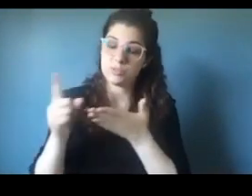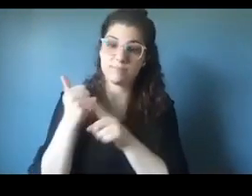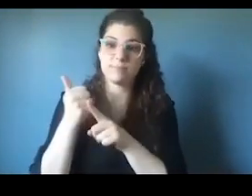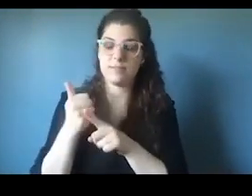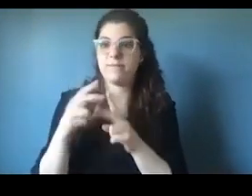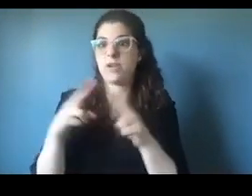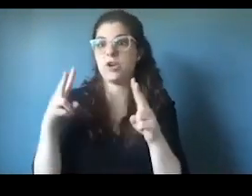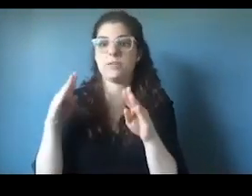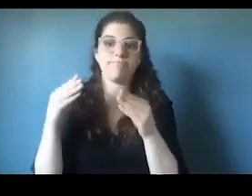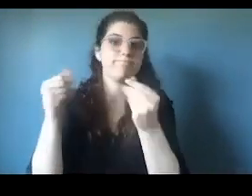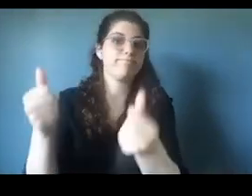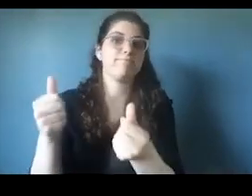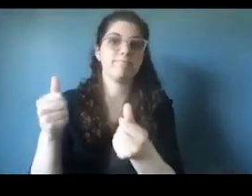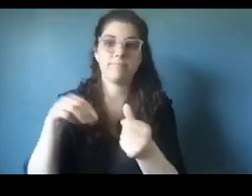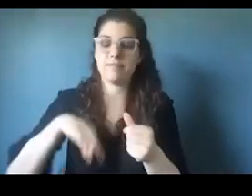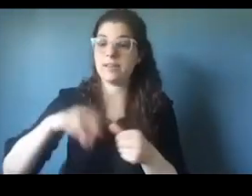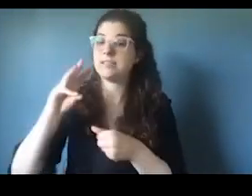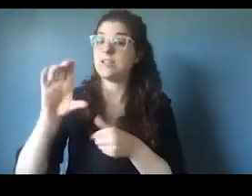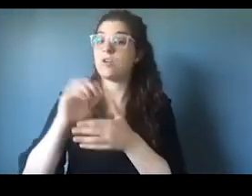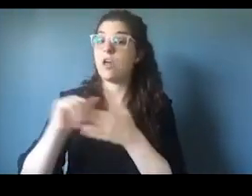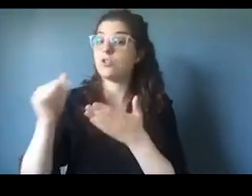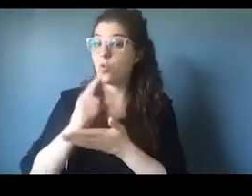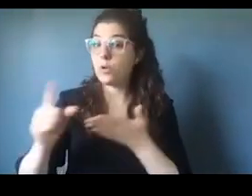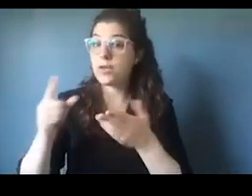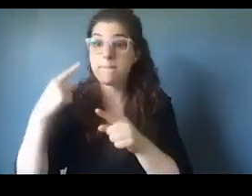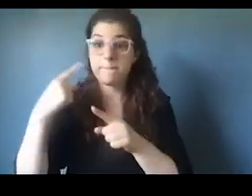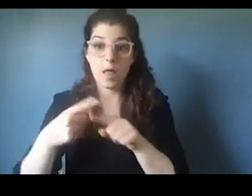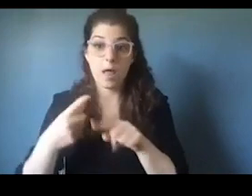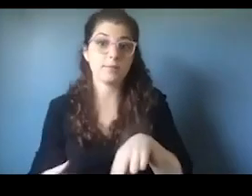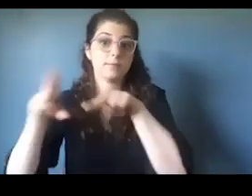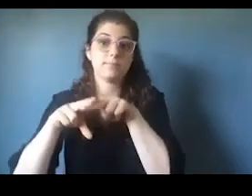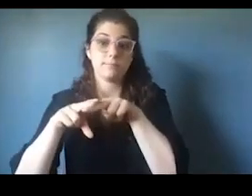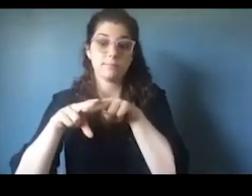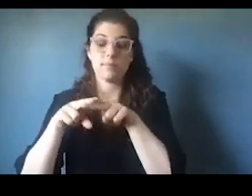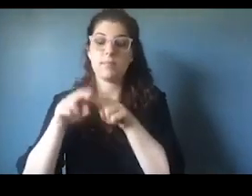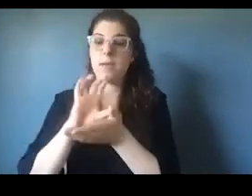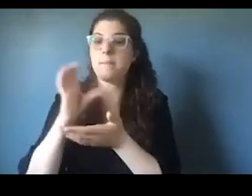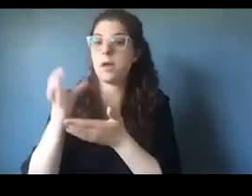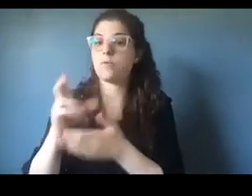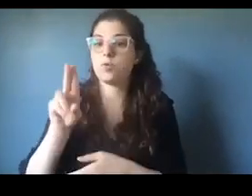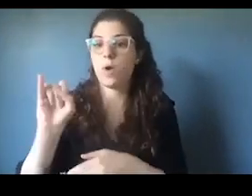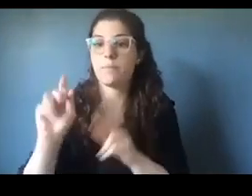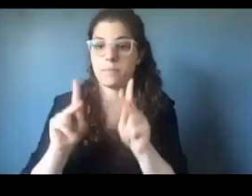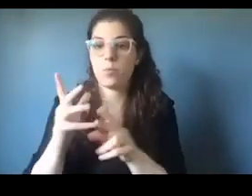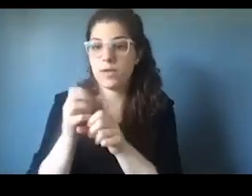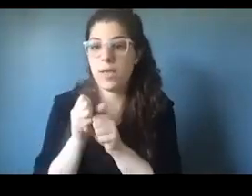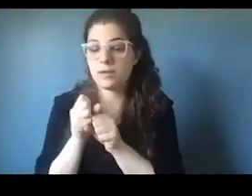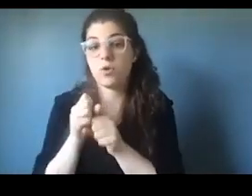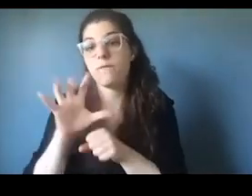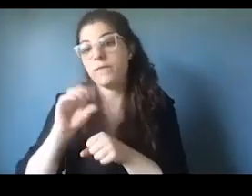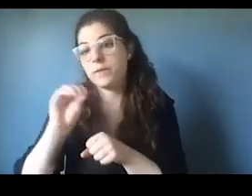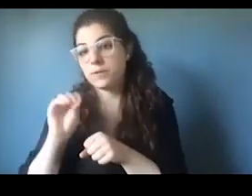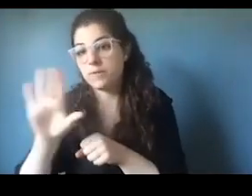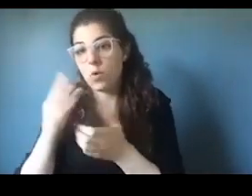generous benefit. So $600 a week in addition to the normal amount of UI that people would get. So you get 50% of your